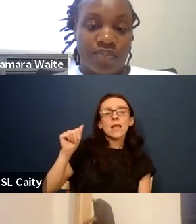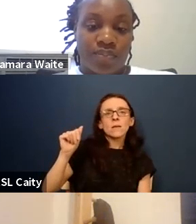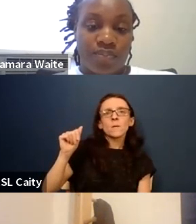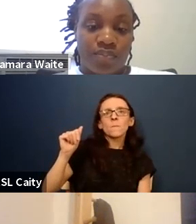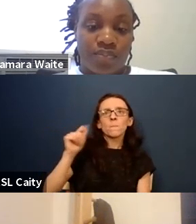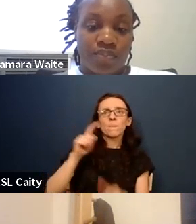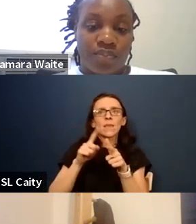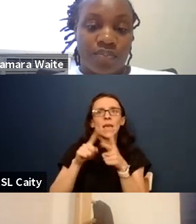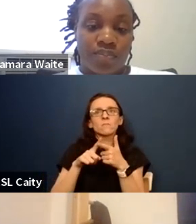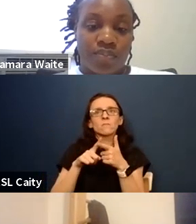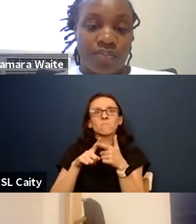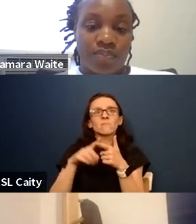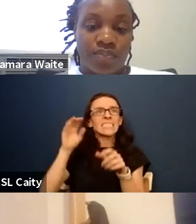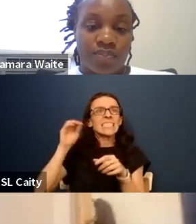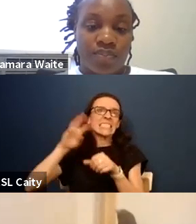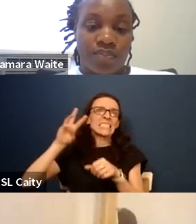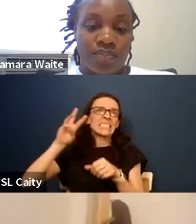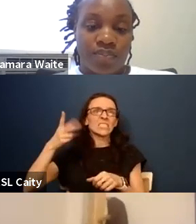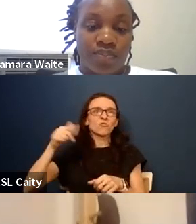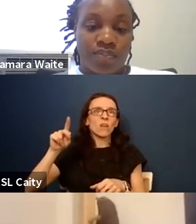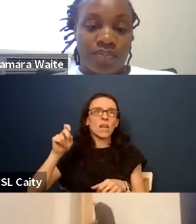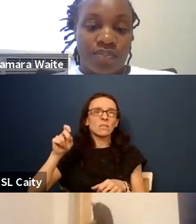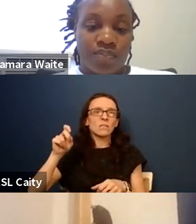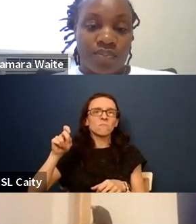then in sixth grade, then